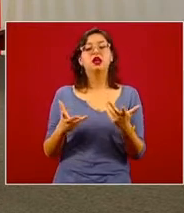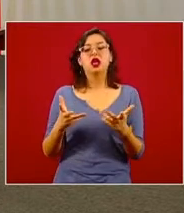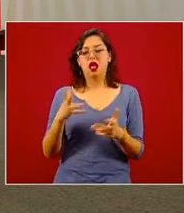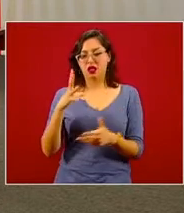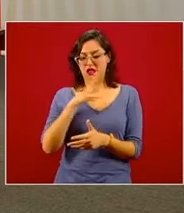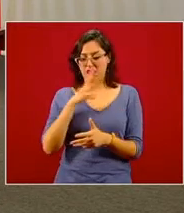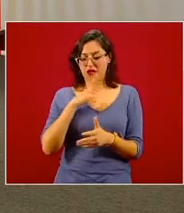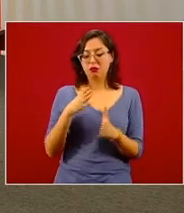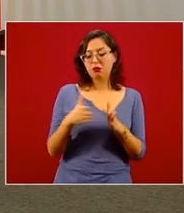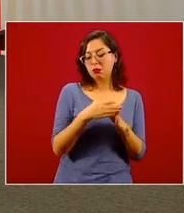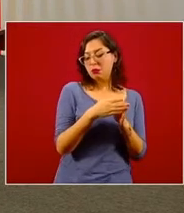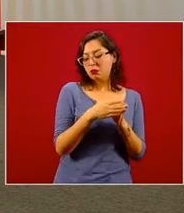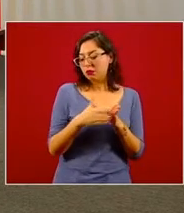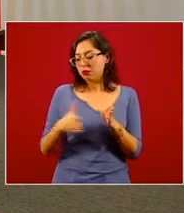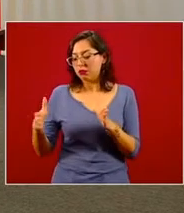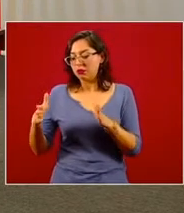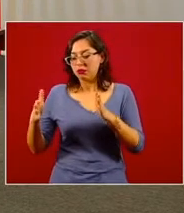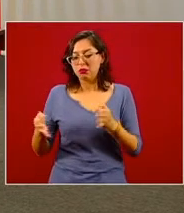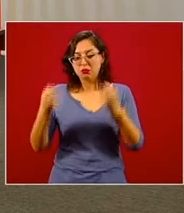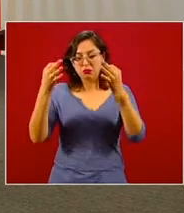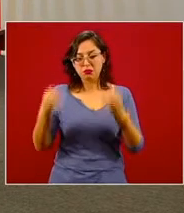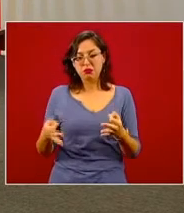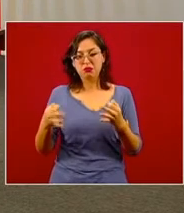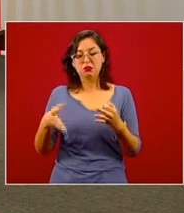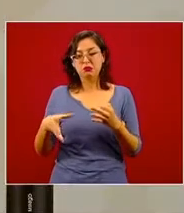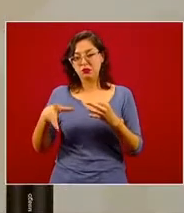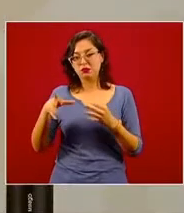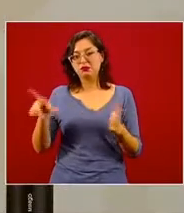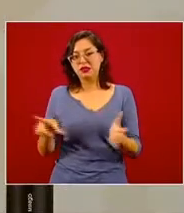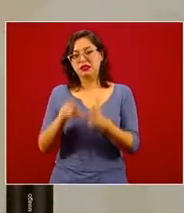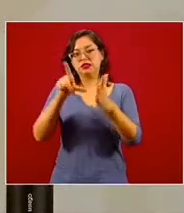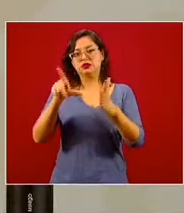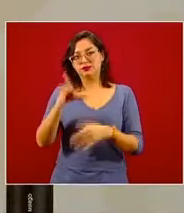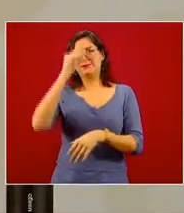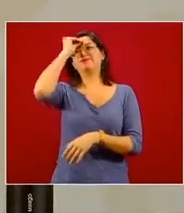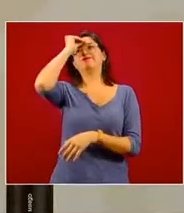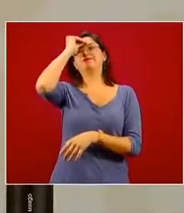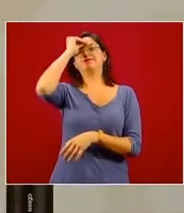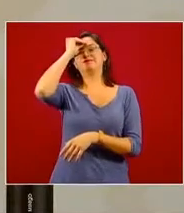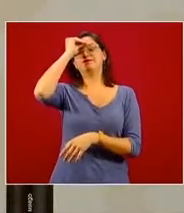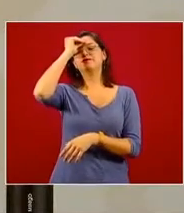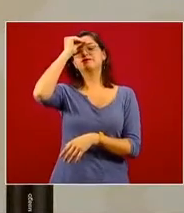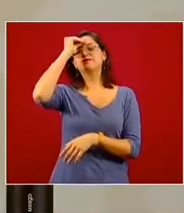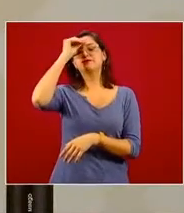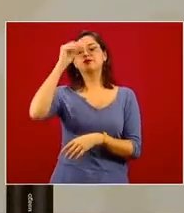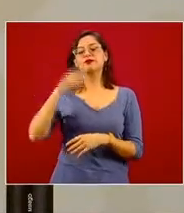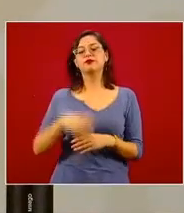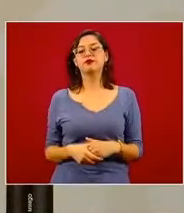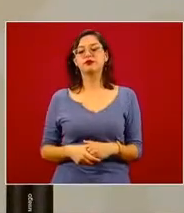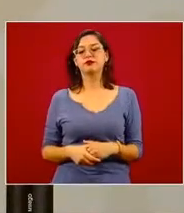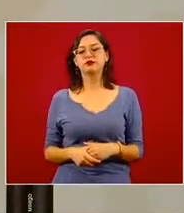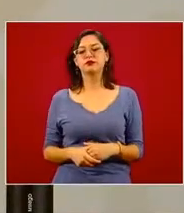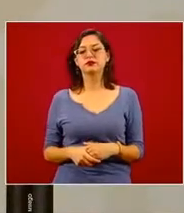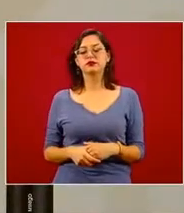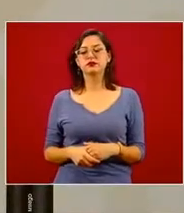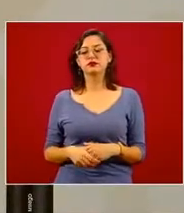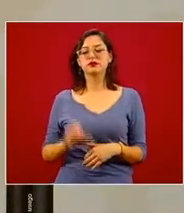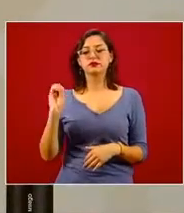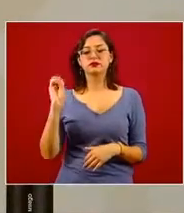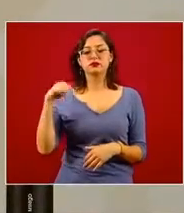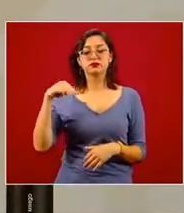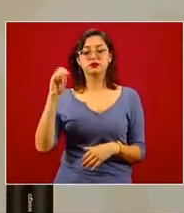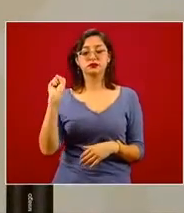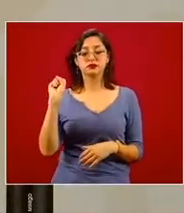many. And in this health crisis, there is always a formal exercise of learning.